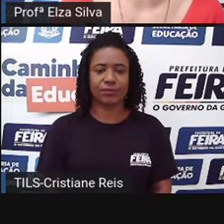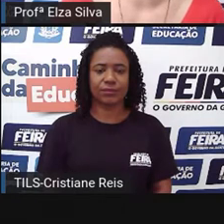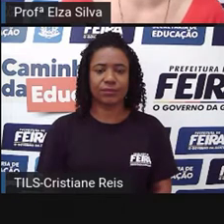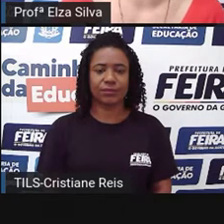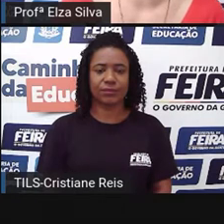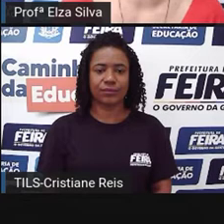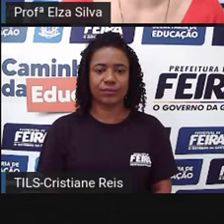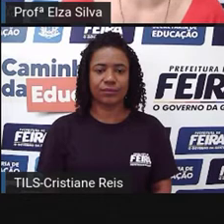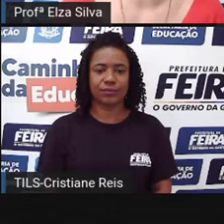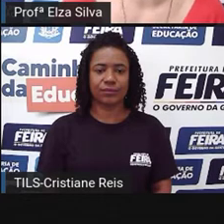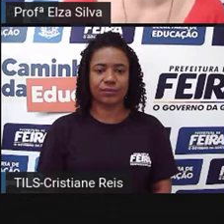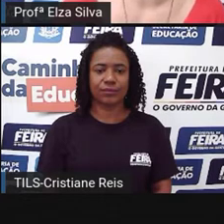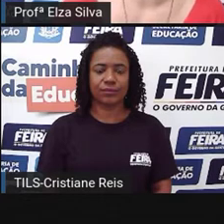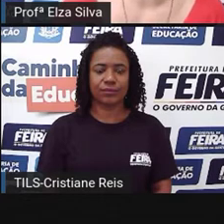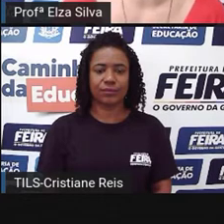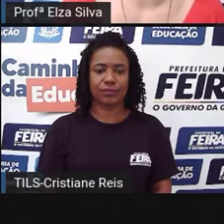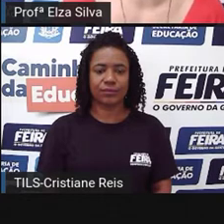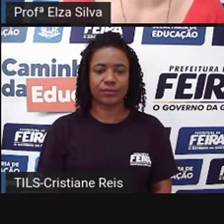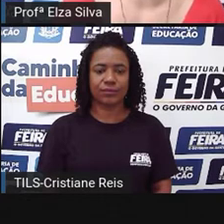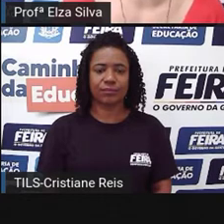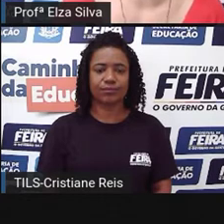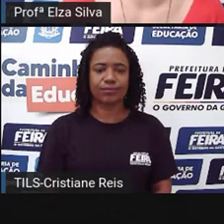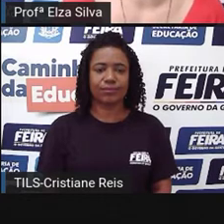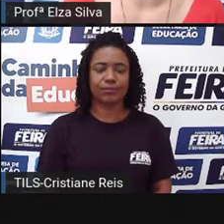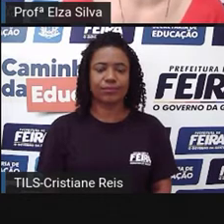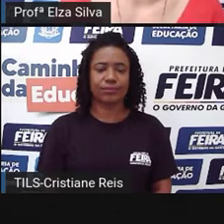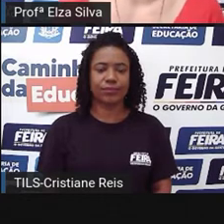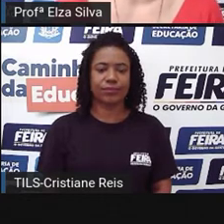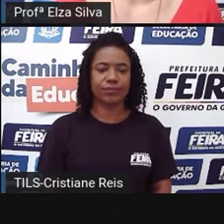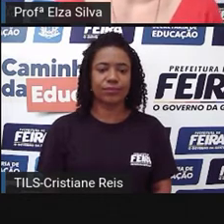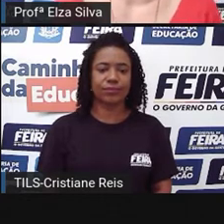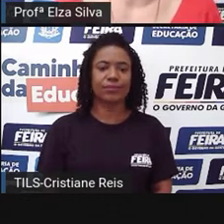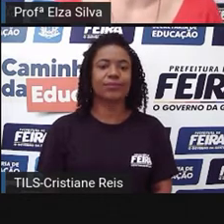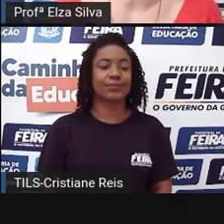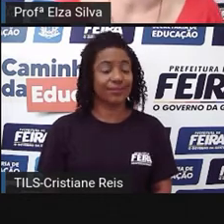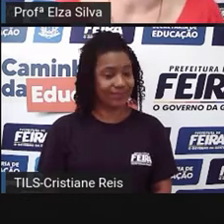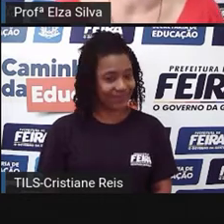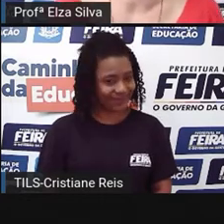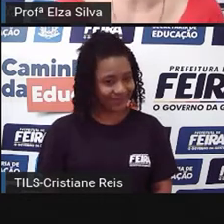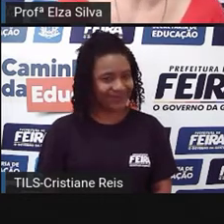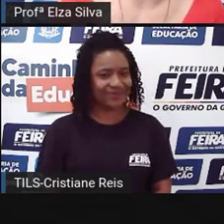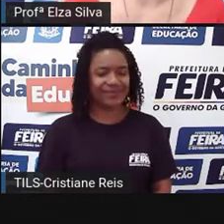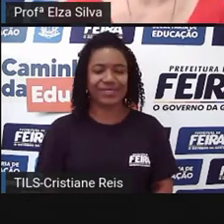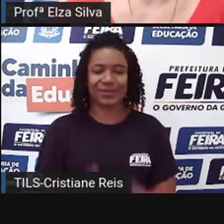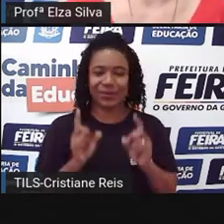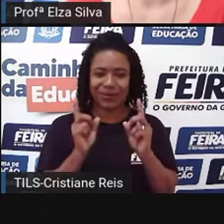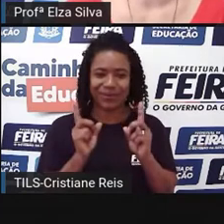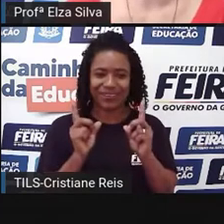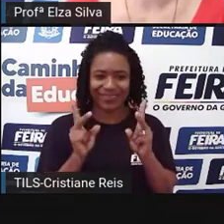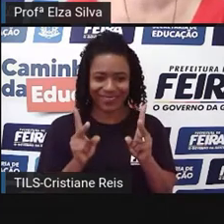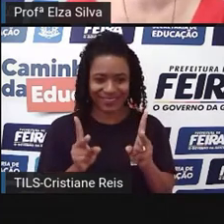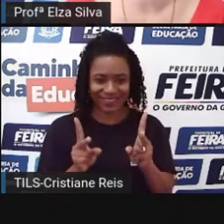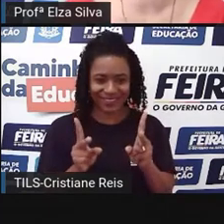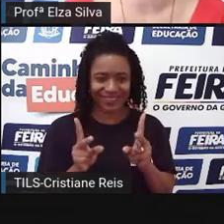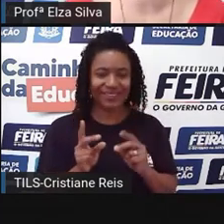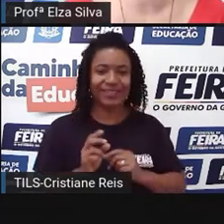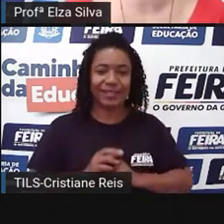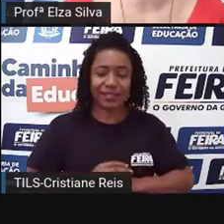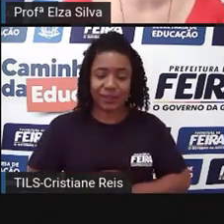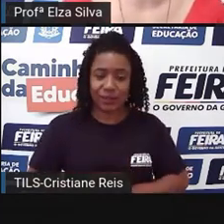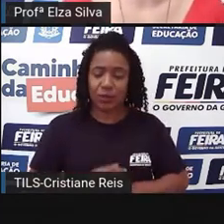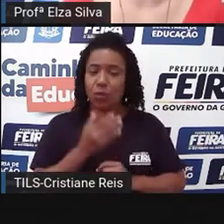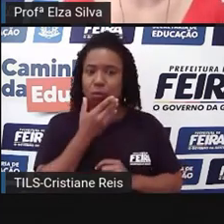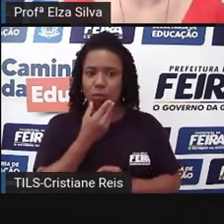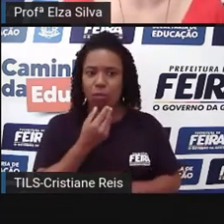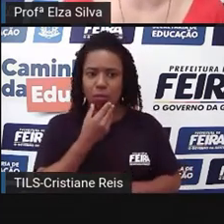because he invented more than 1,700. Okay, então, William Shakespeare